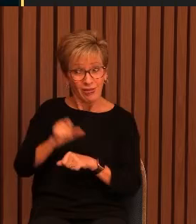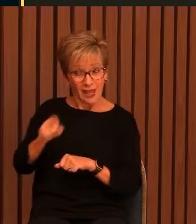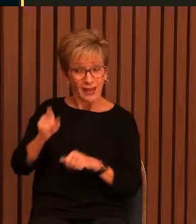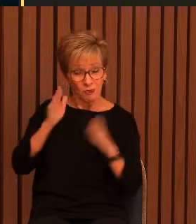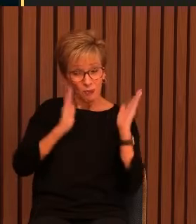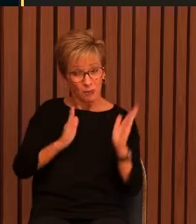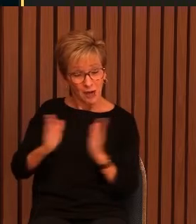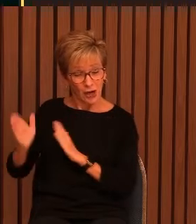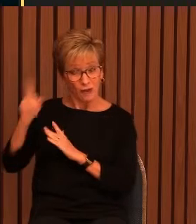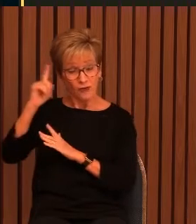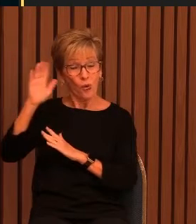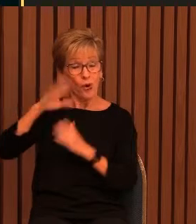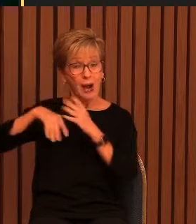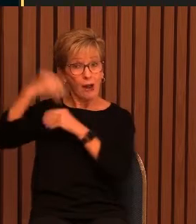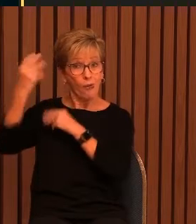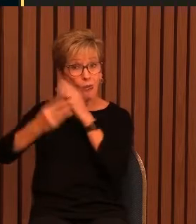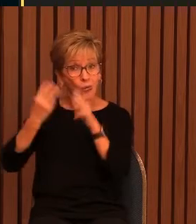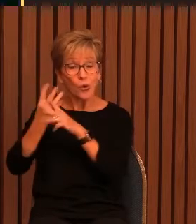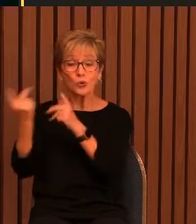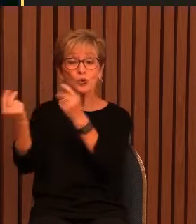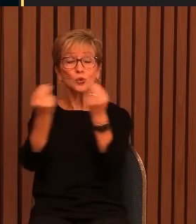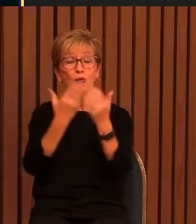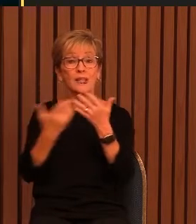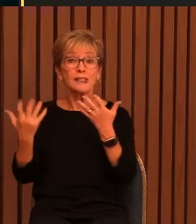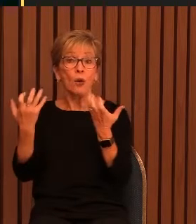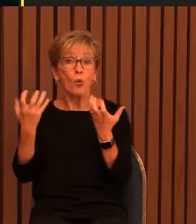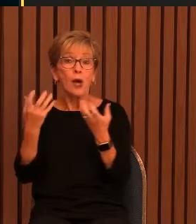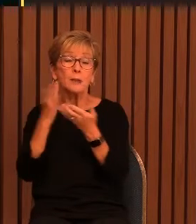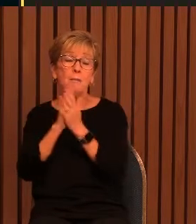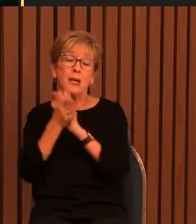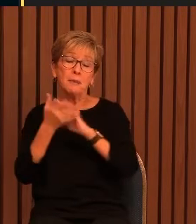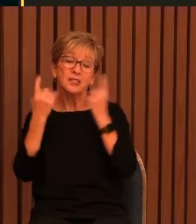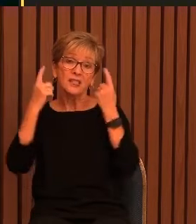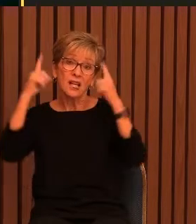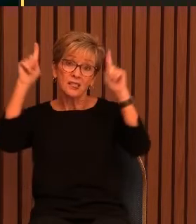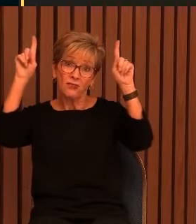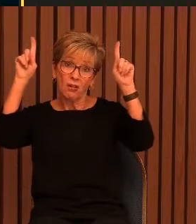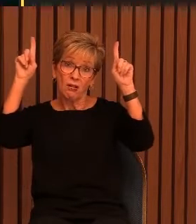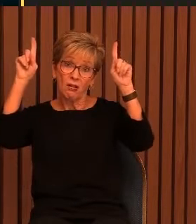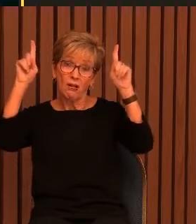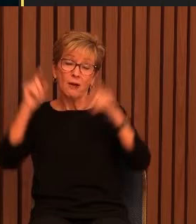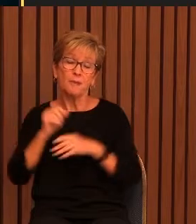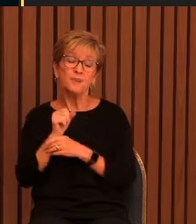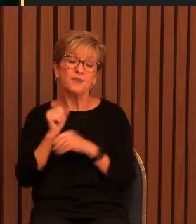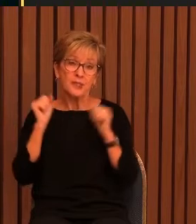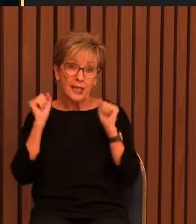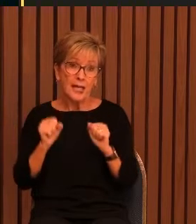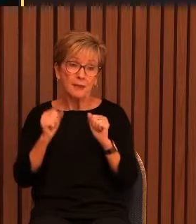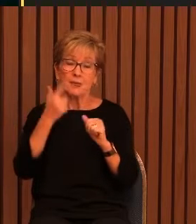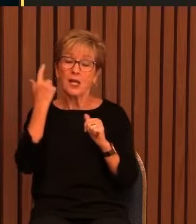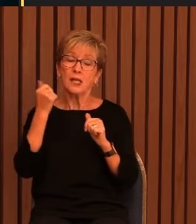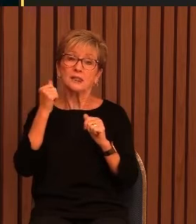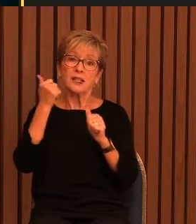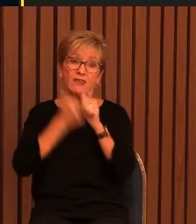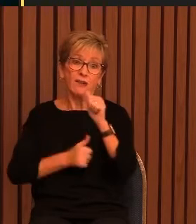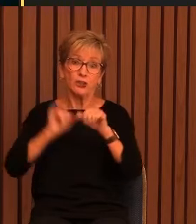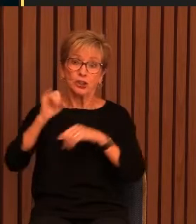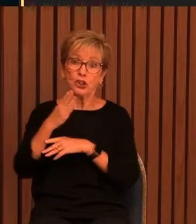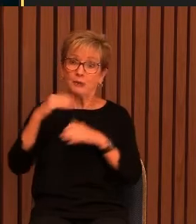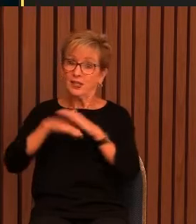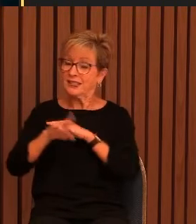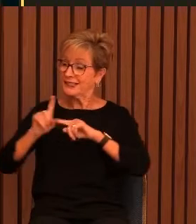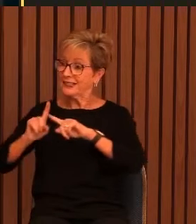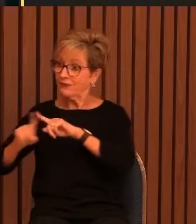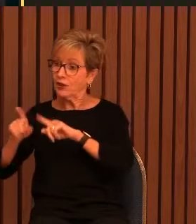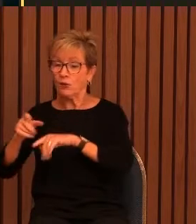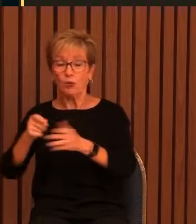prepared to do the things they need to do to be successful? Can they work on a team? Because every job they're going to go into requires